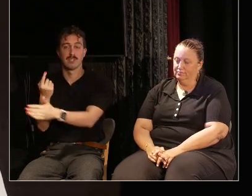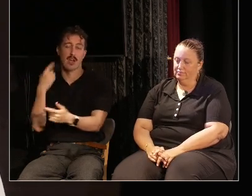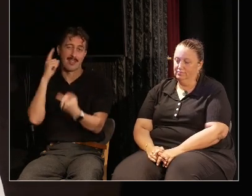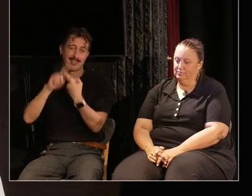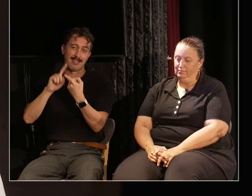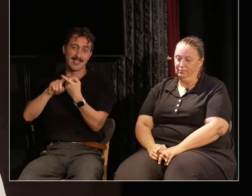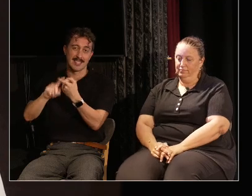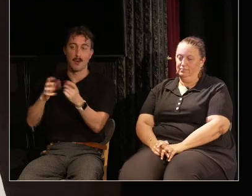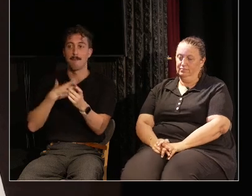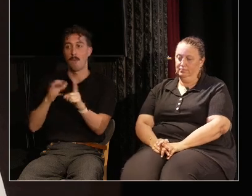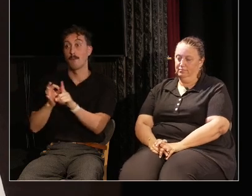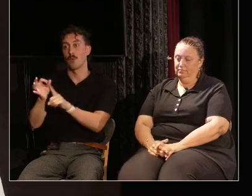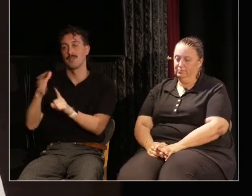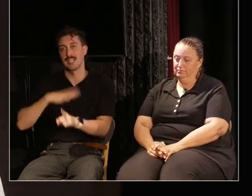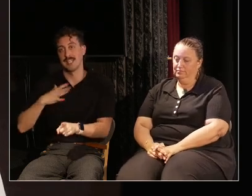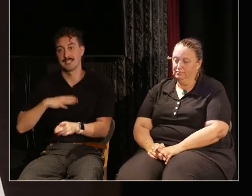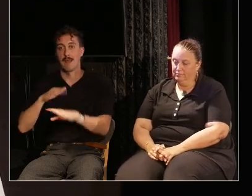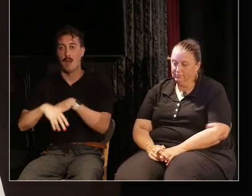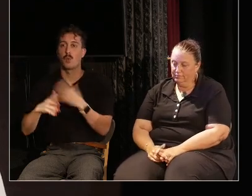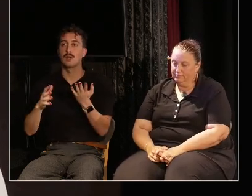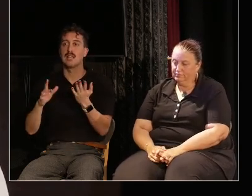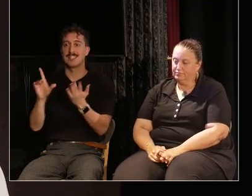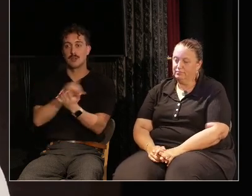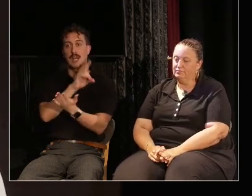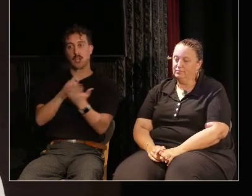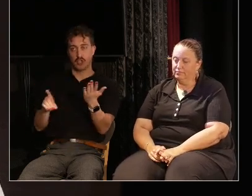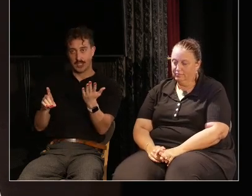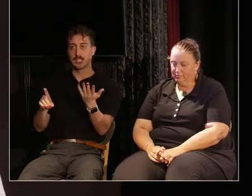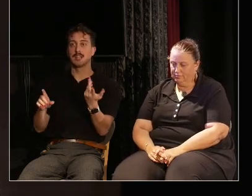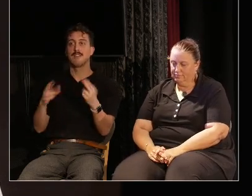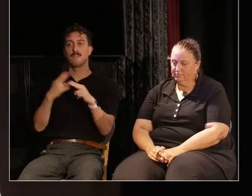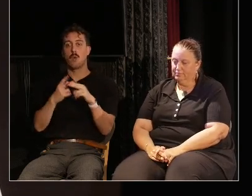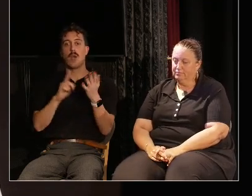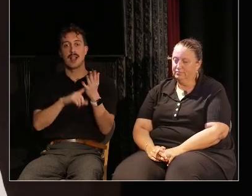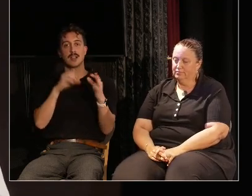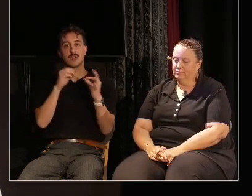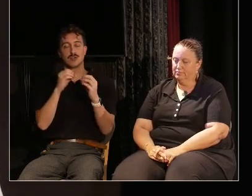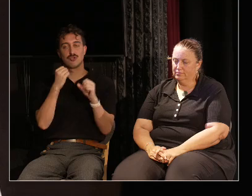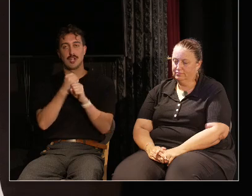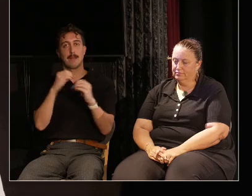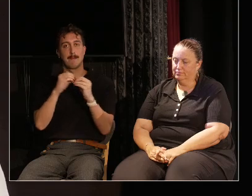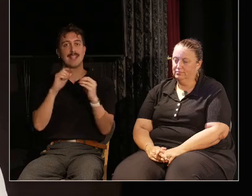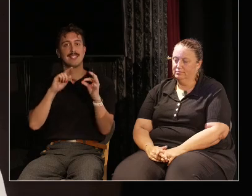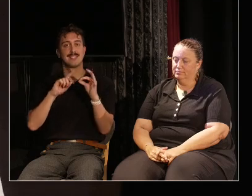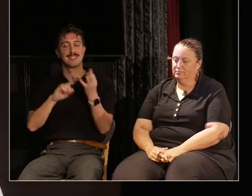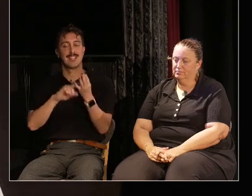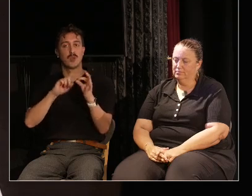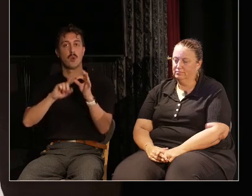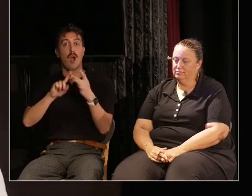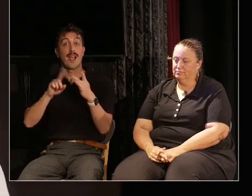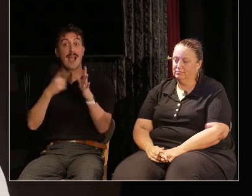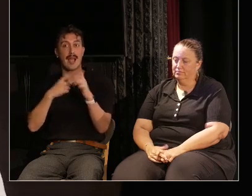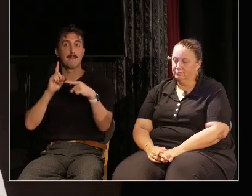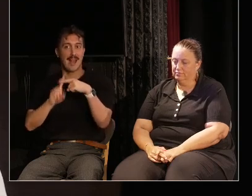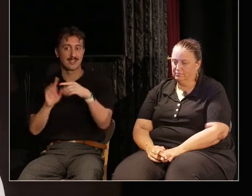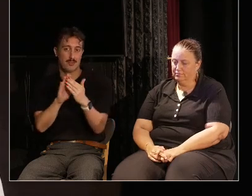around religious discrimination, discrimination against LGBTQI plus community members in schools. It is around